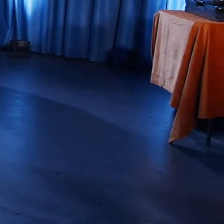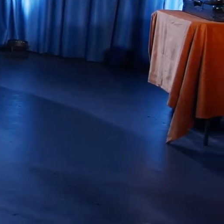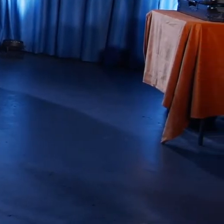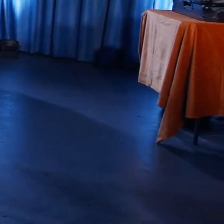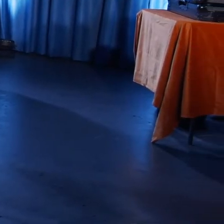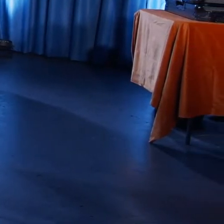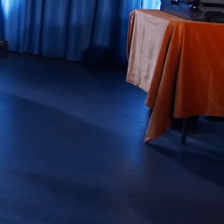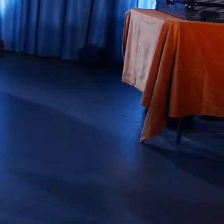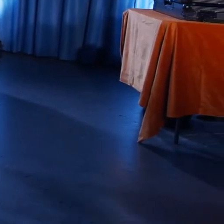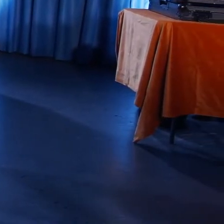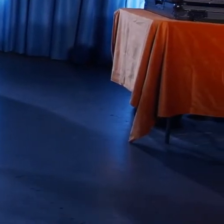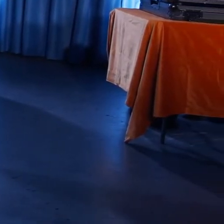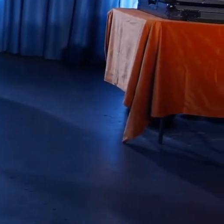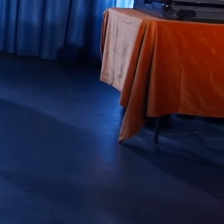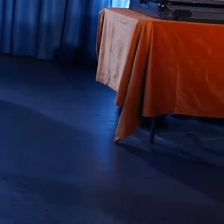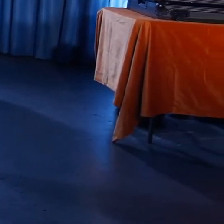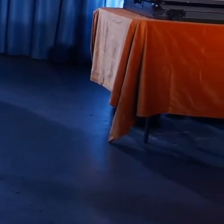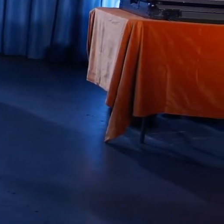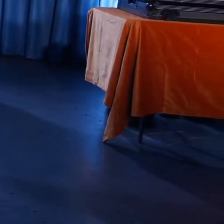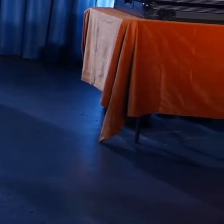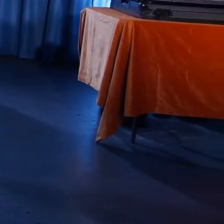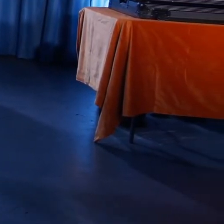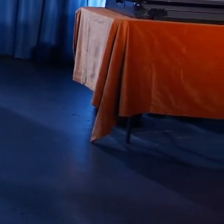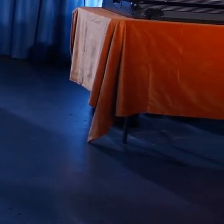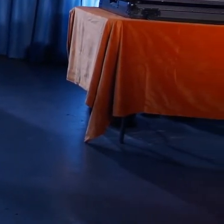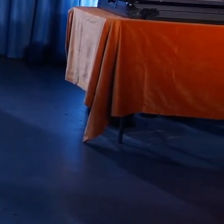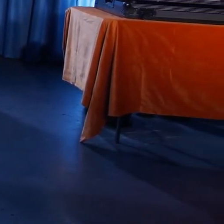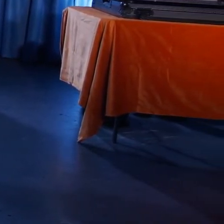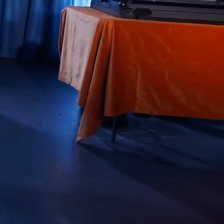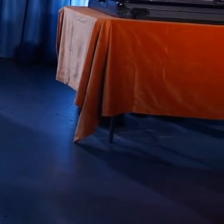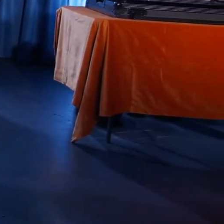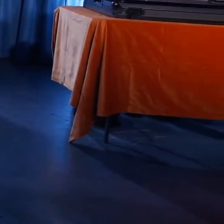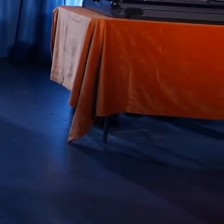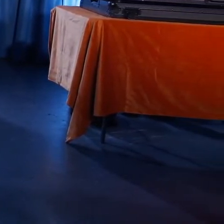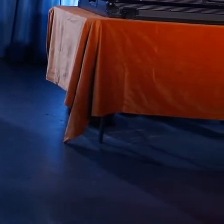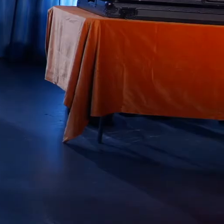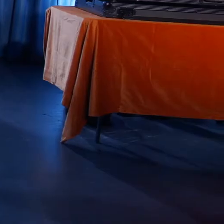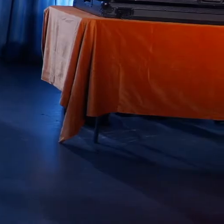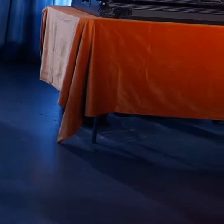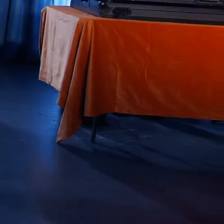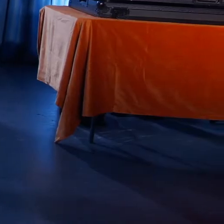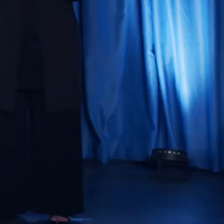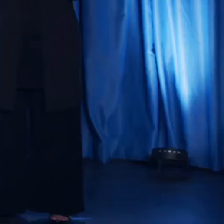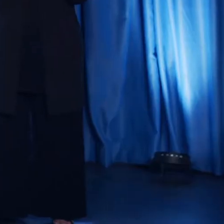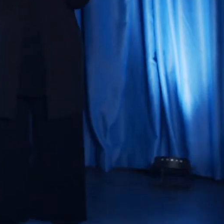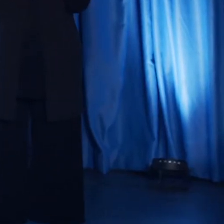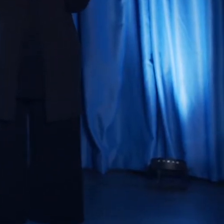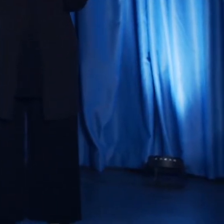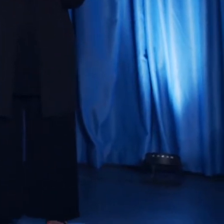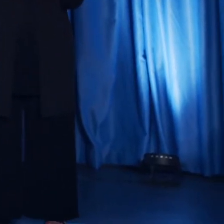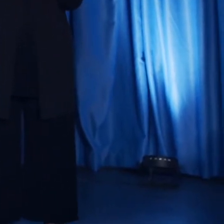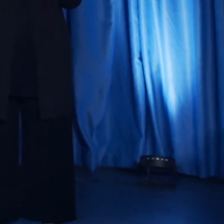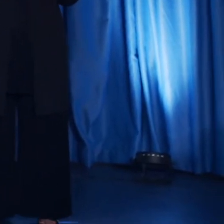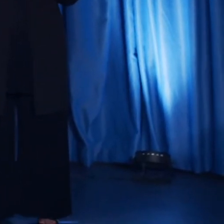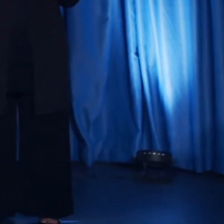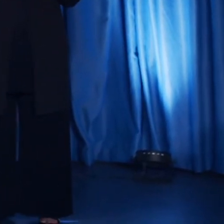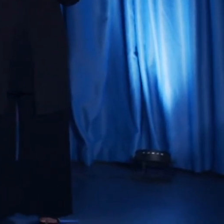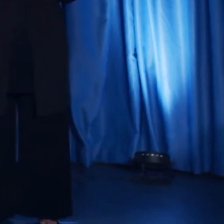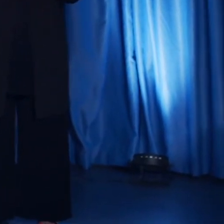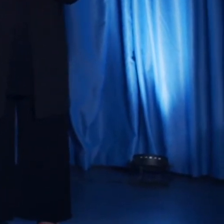optimism. On the platform, I made the mistake of looking up, and a ripe ass told me that I was gazing at the biggest clock west